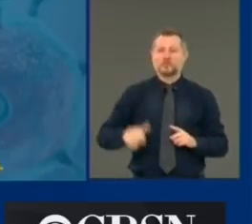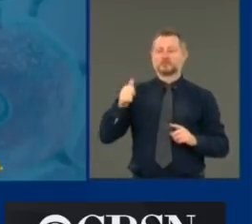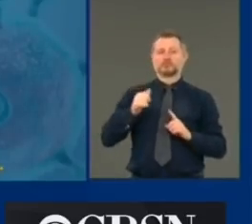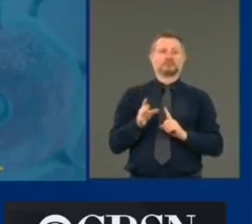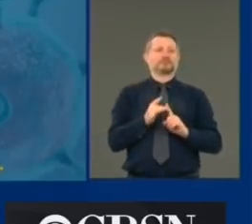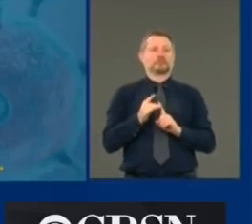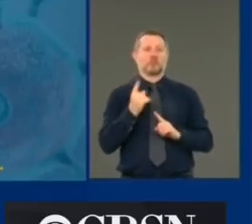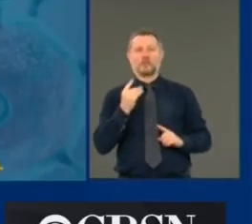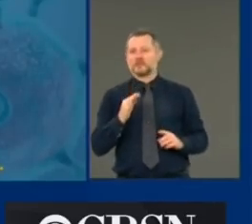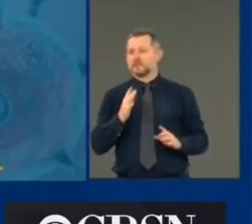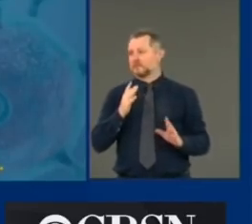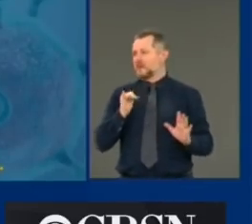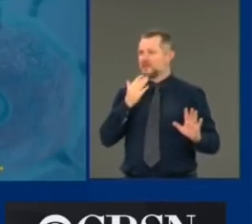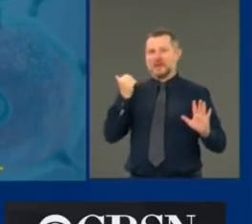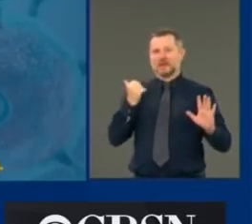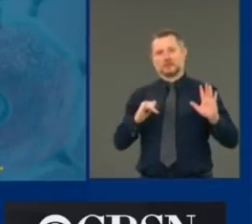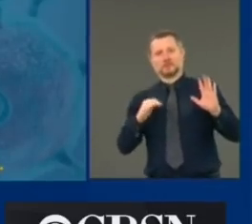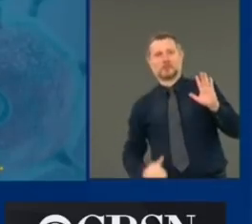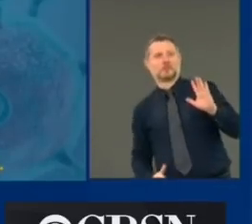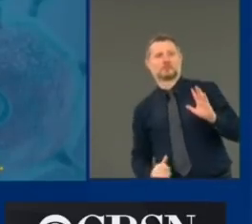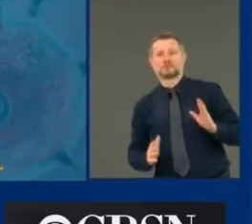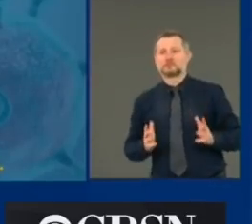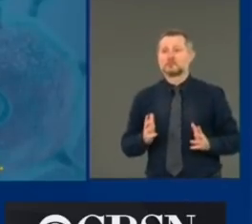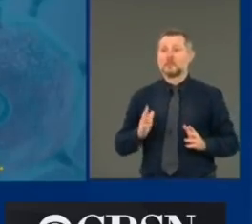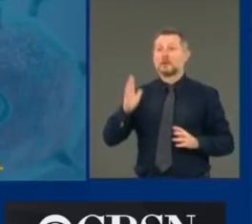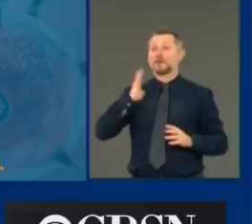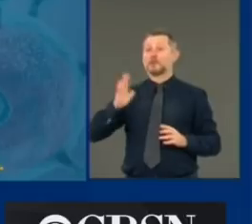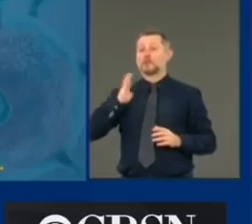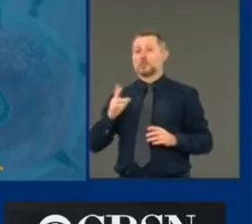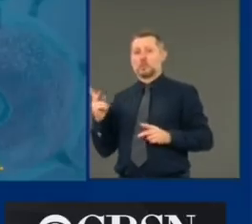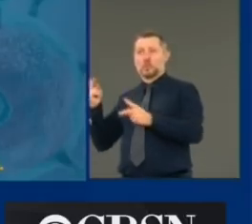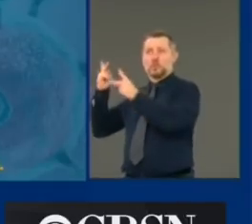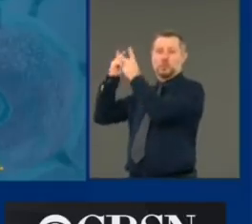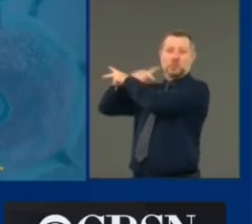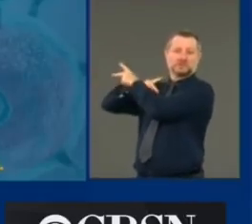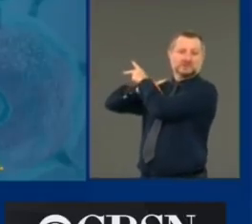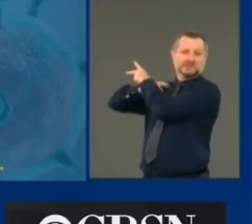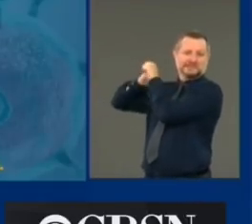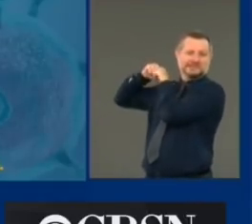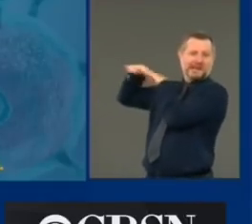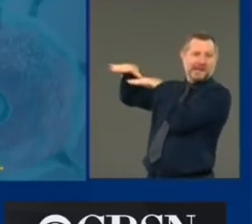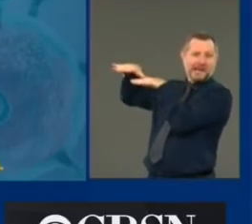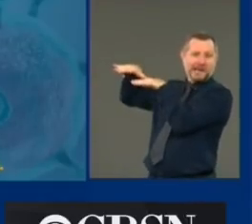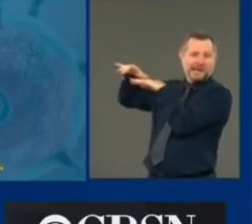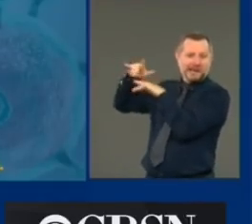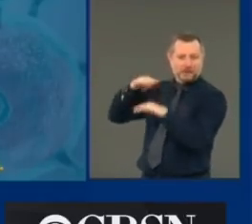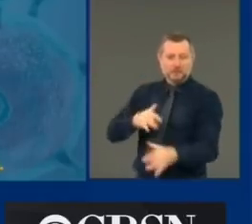nation. From the worst infection rate to the best.